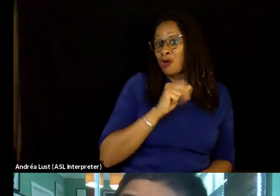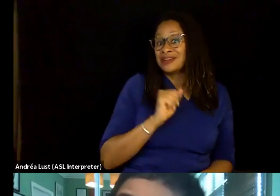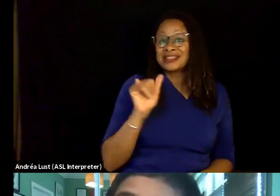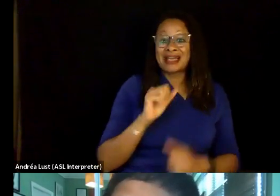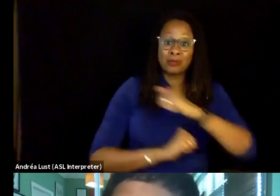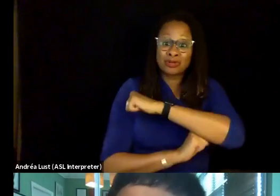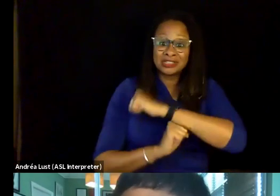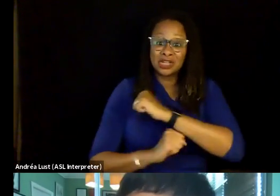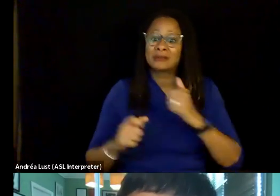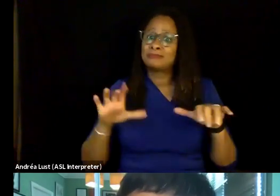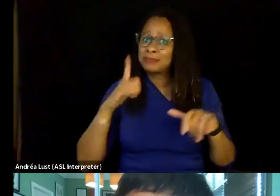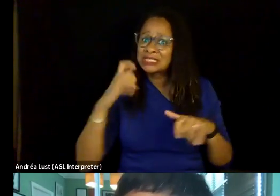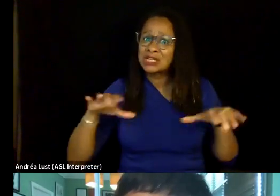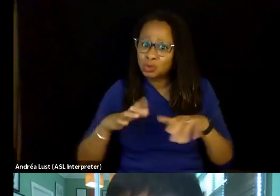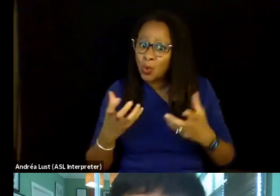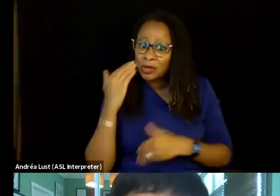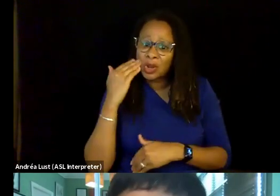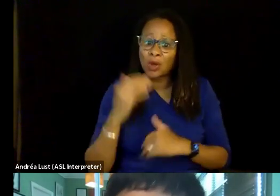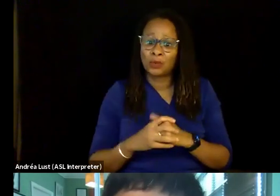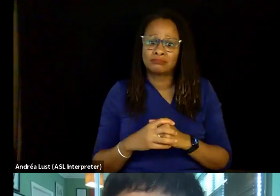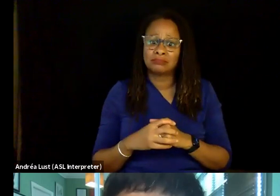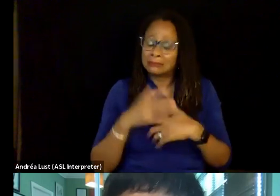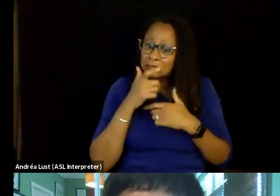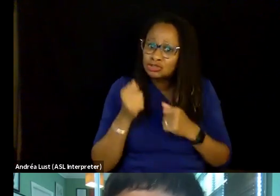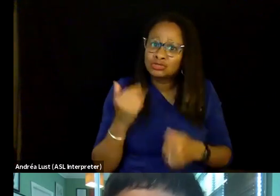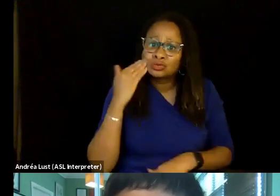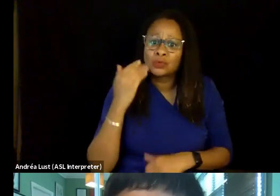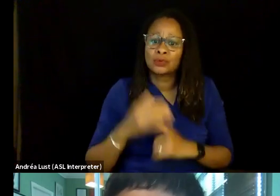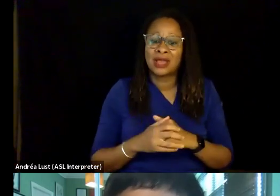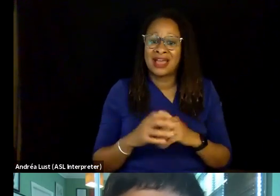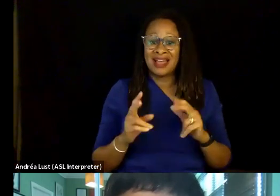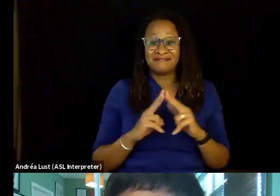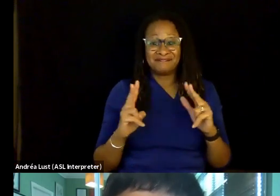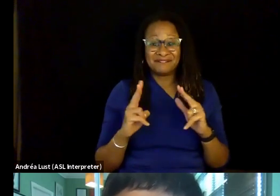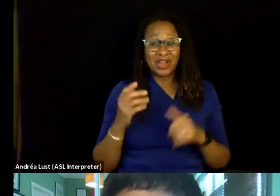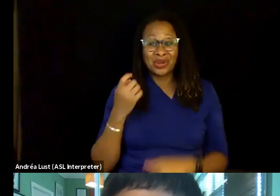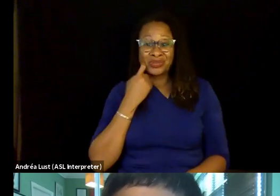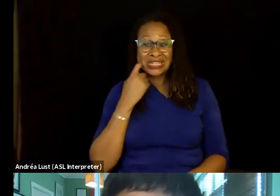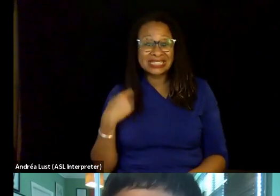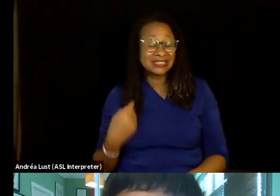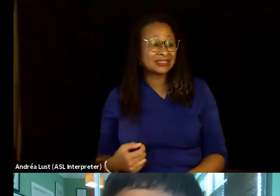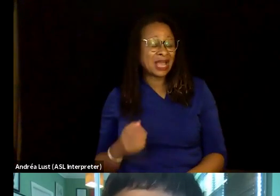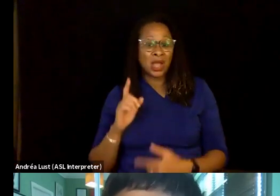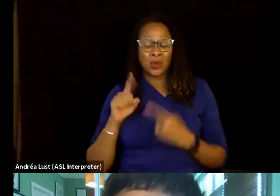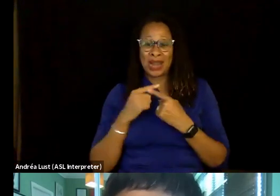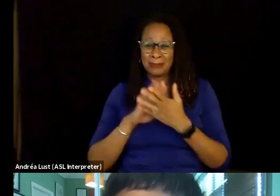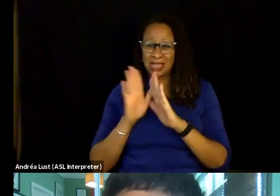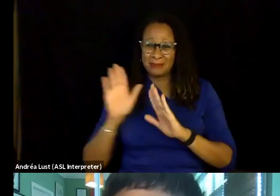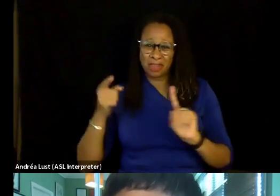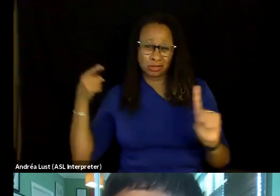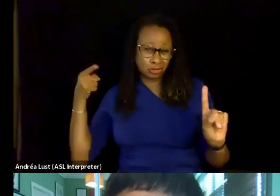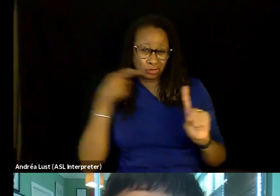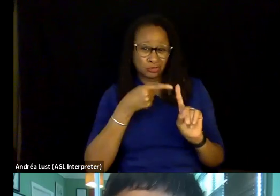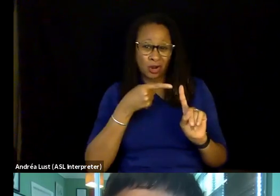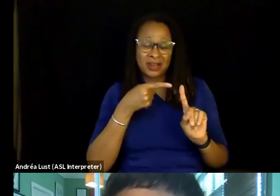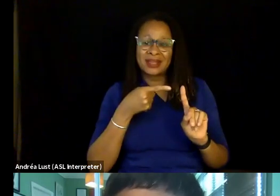I do want to know, and I do want, and up until very recently, when I became their target, I